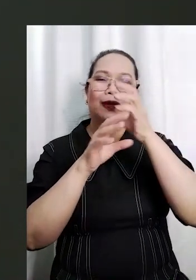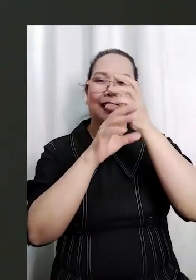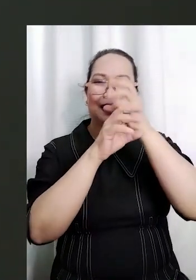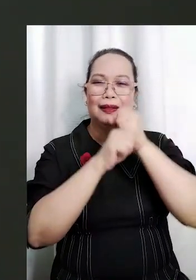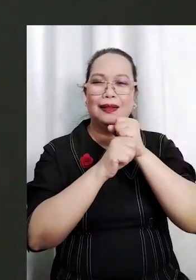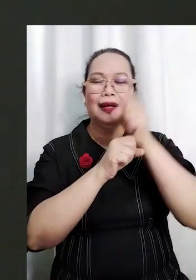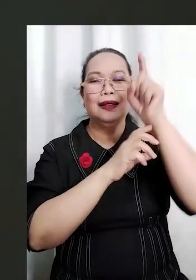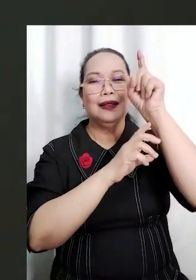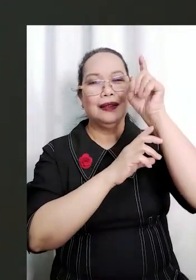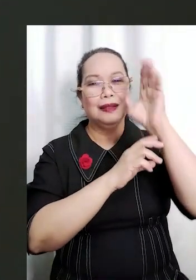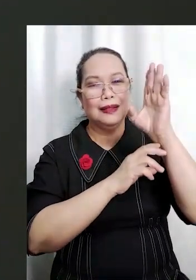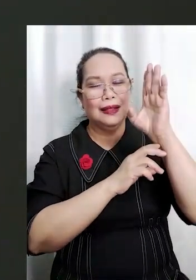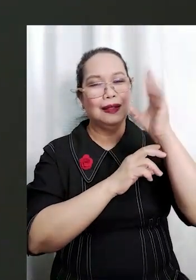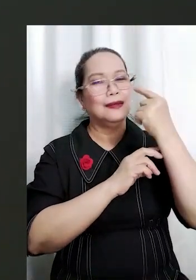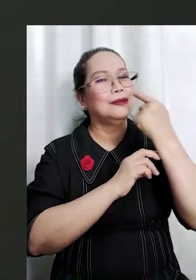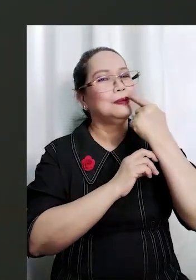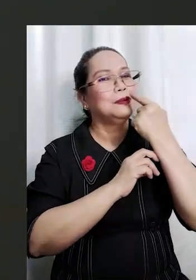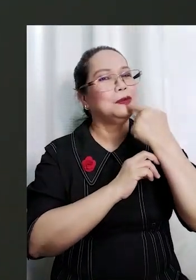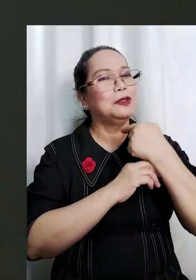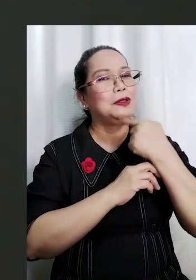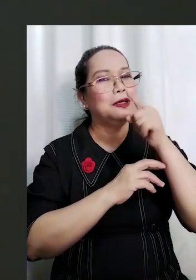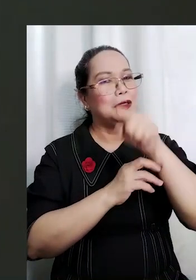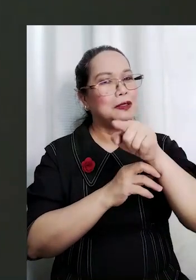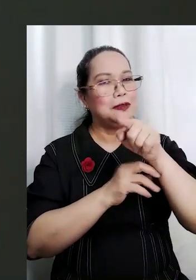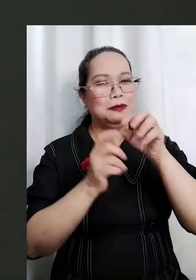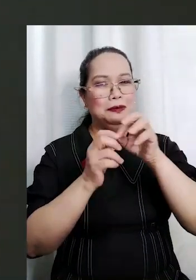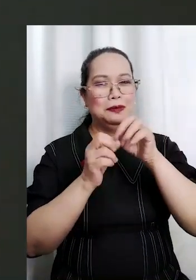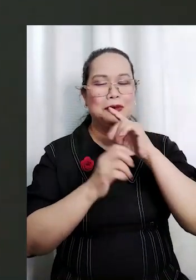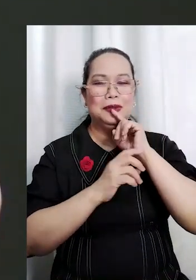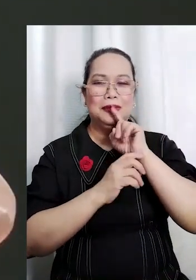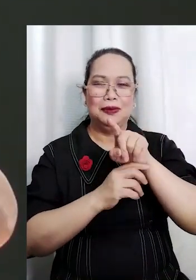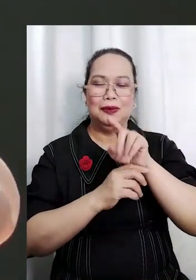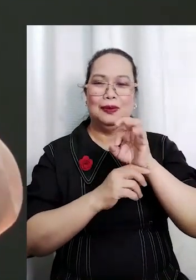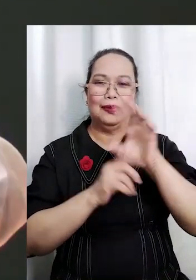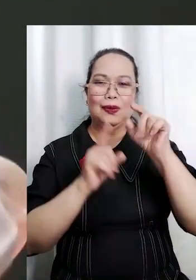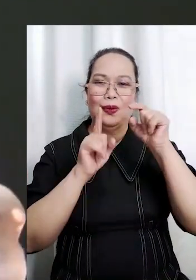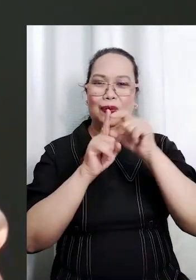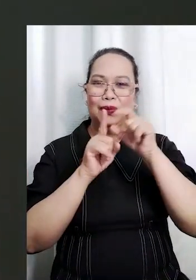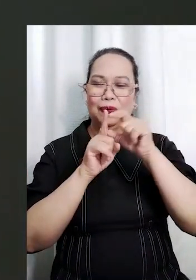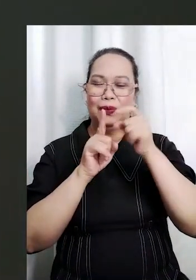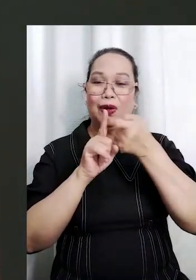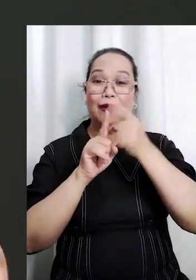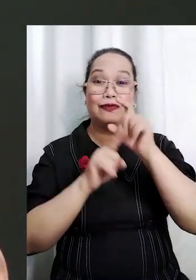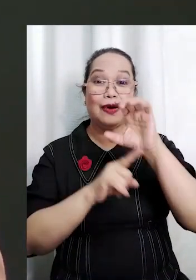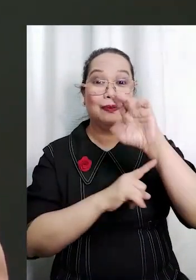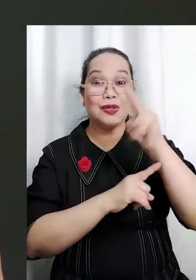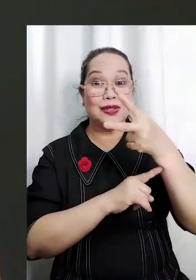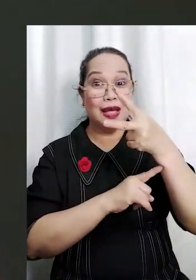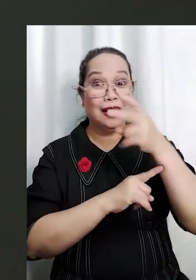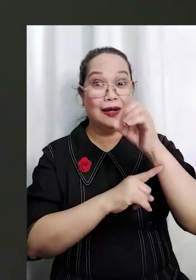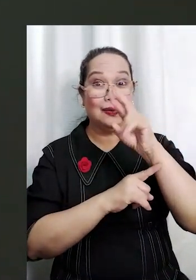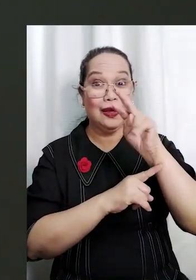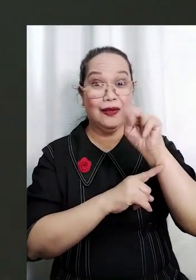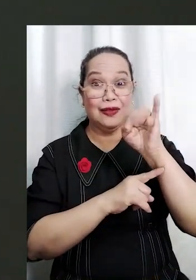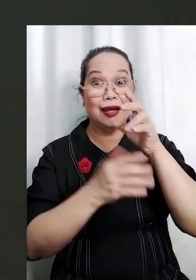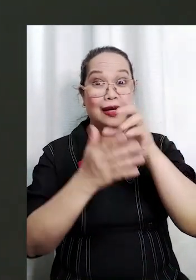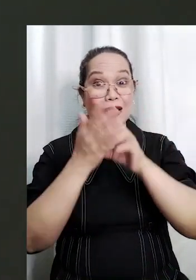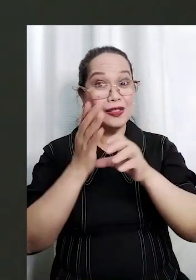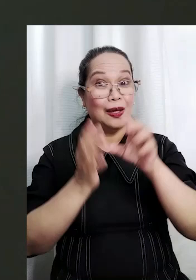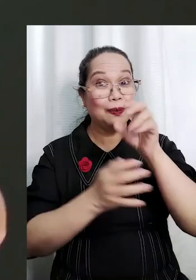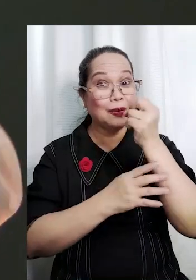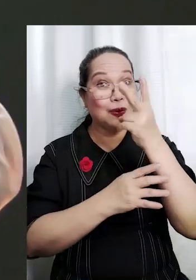will take it as God speaking to me. And it's a word that is drawn from 2 Corinthians chapter